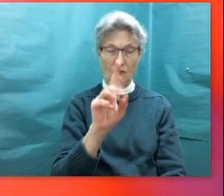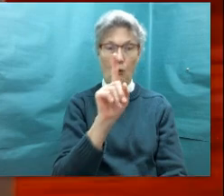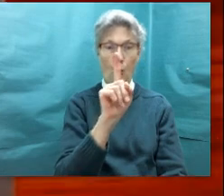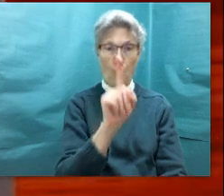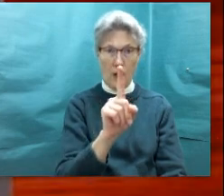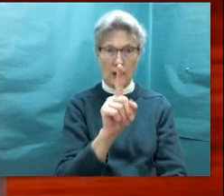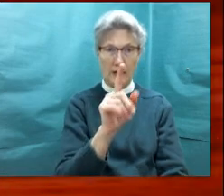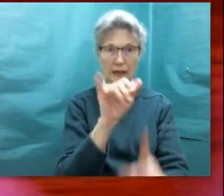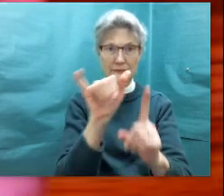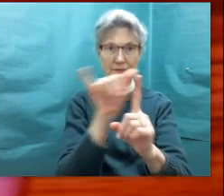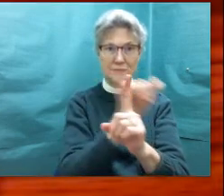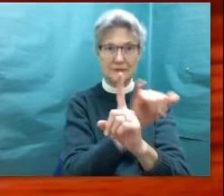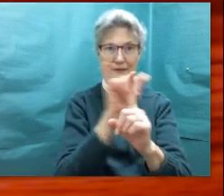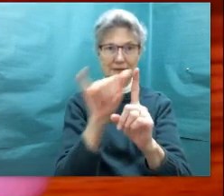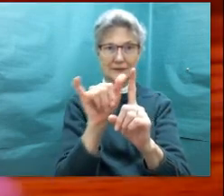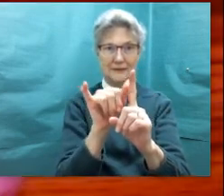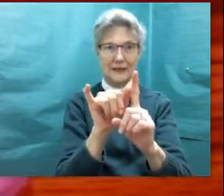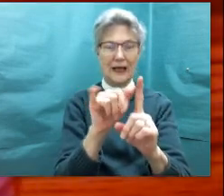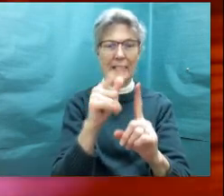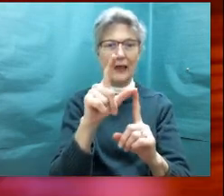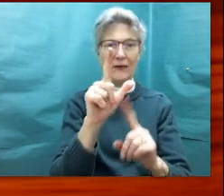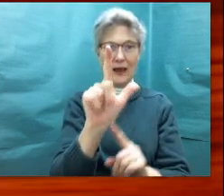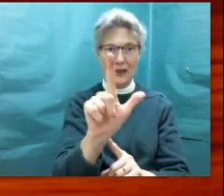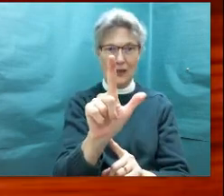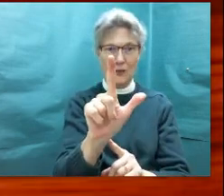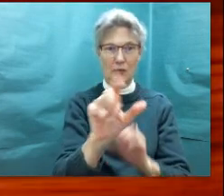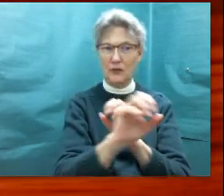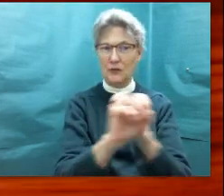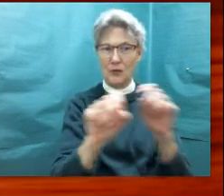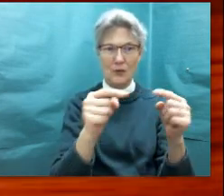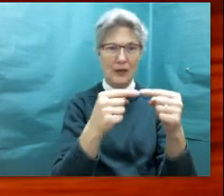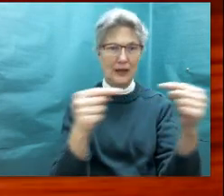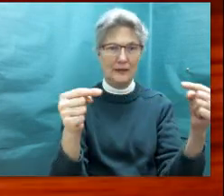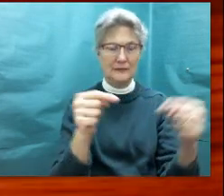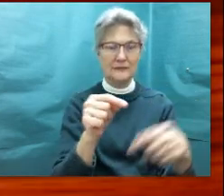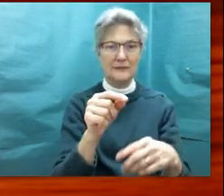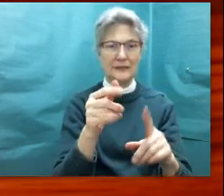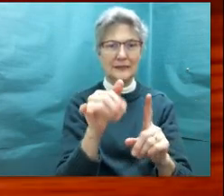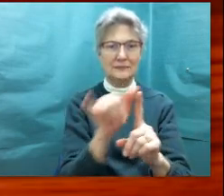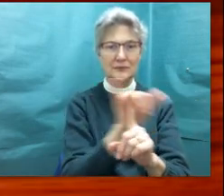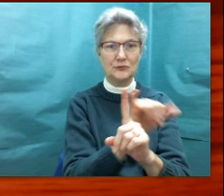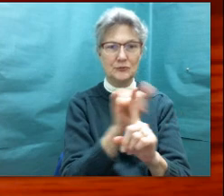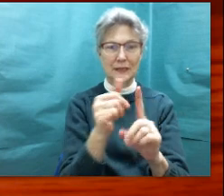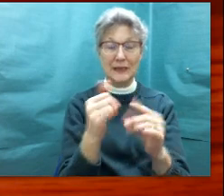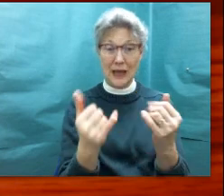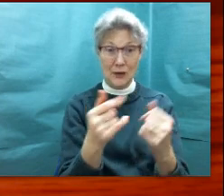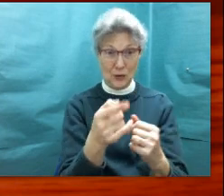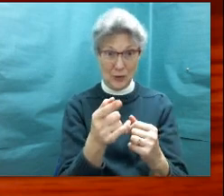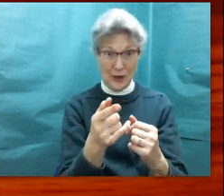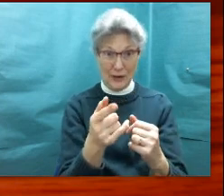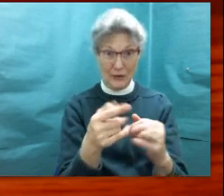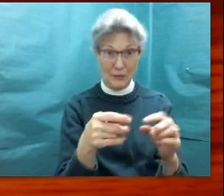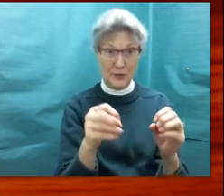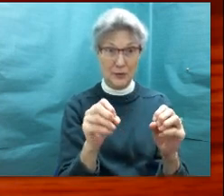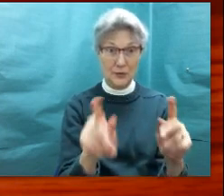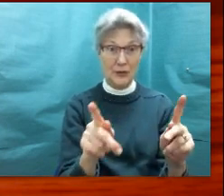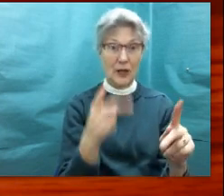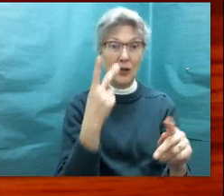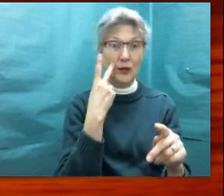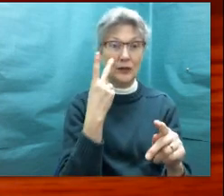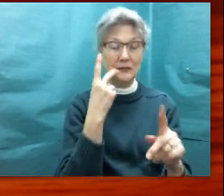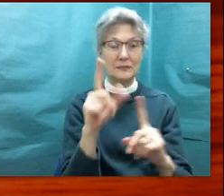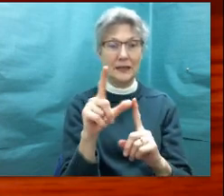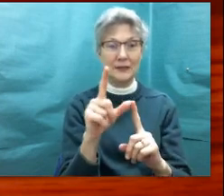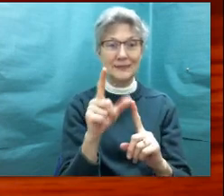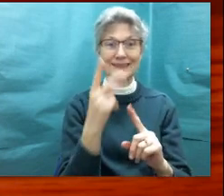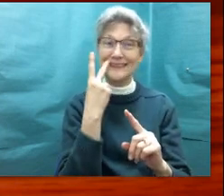symmetry, and we have the letter L with no lines of symmetry. Now, you're going to have a chance to take a look at some